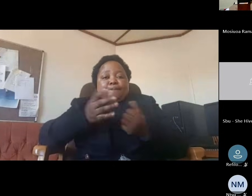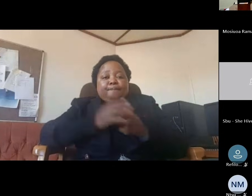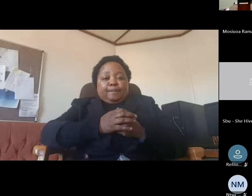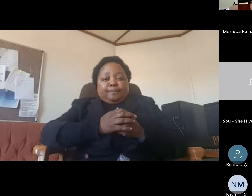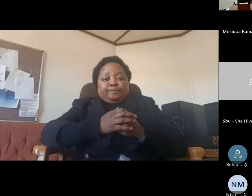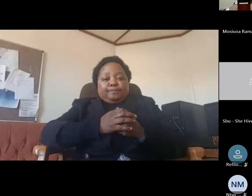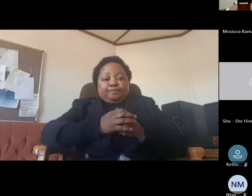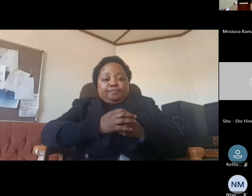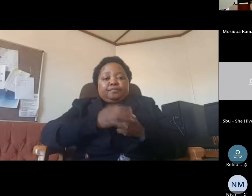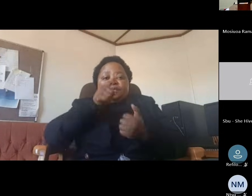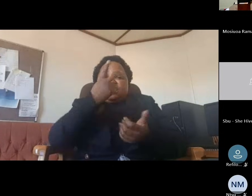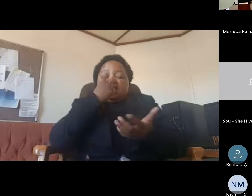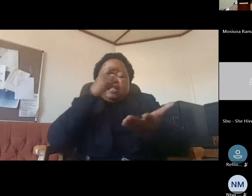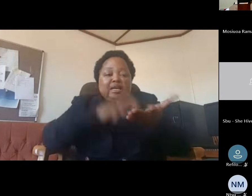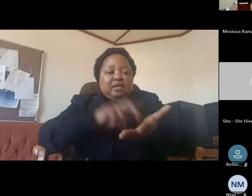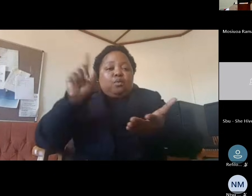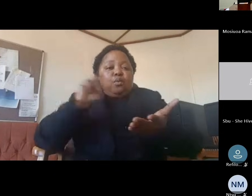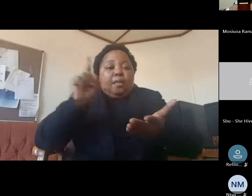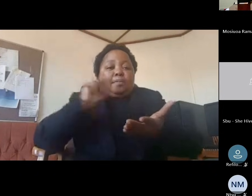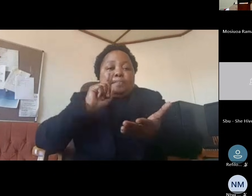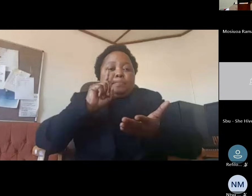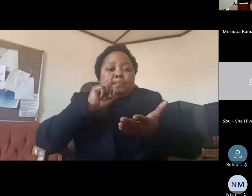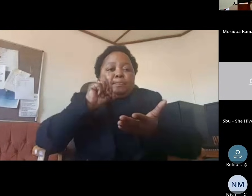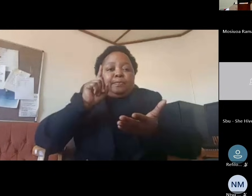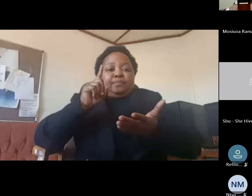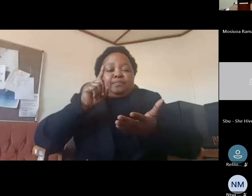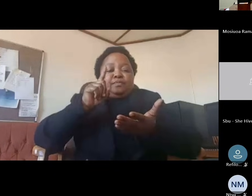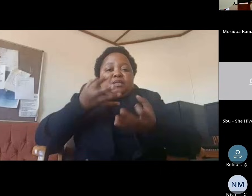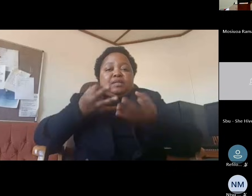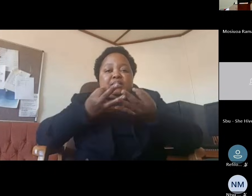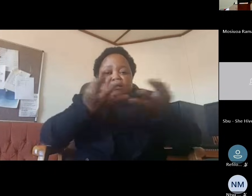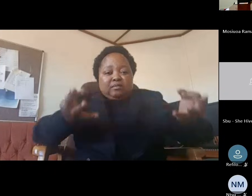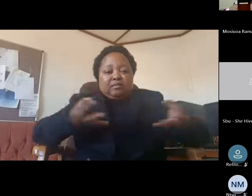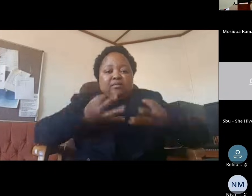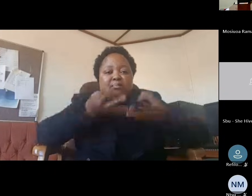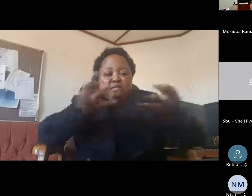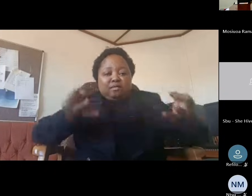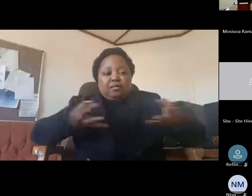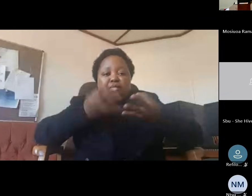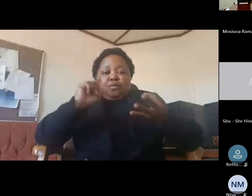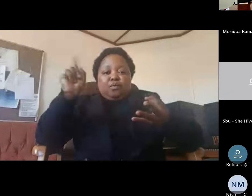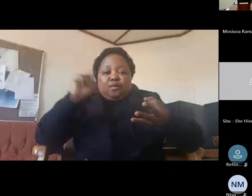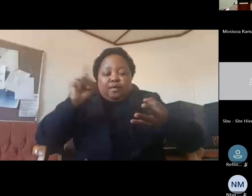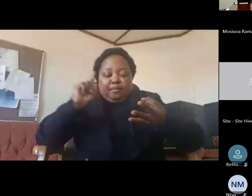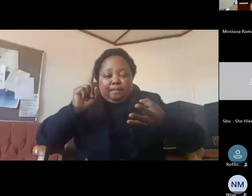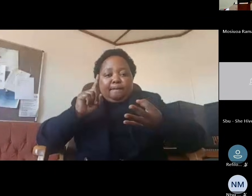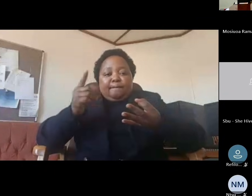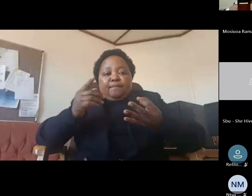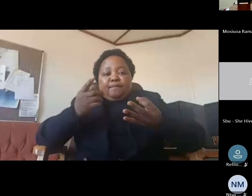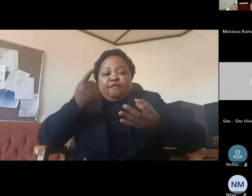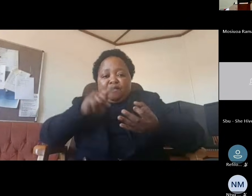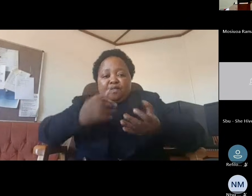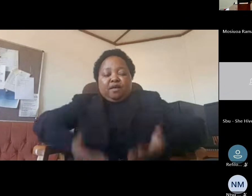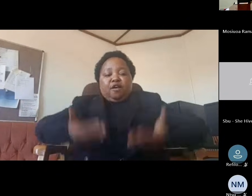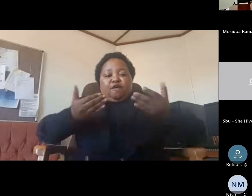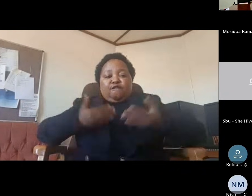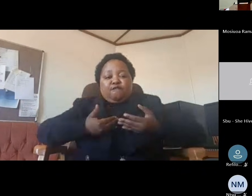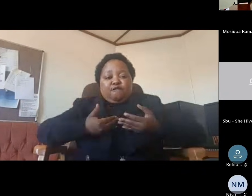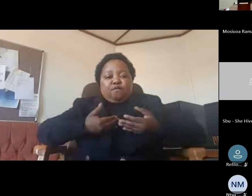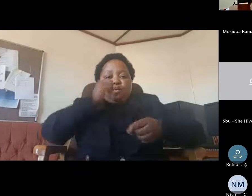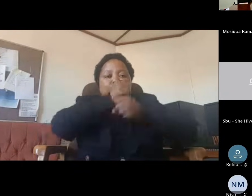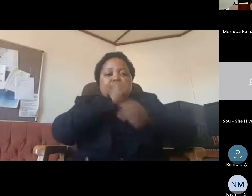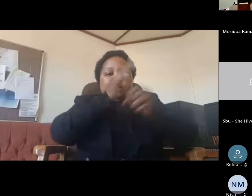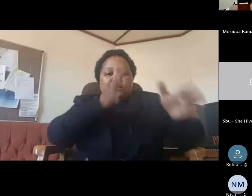to be more defined protocols for health workers more broadly, so that they are better equipped to